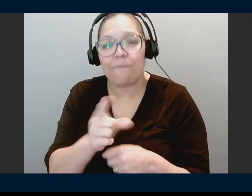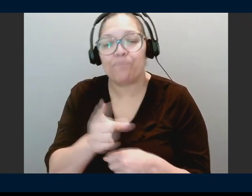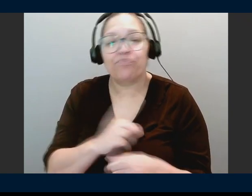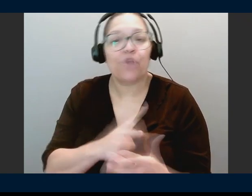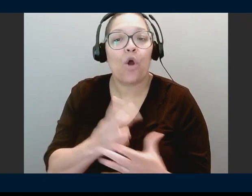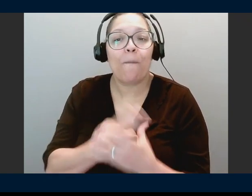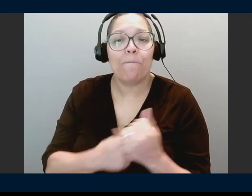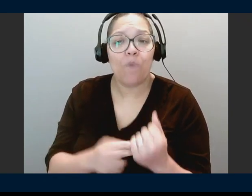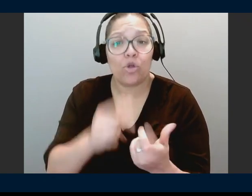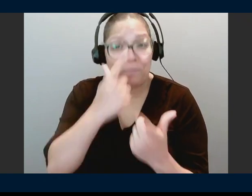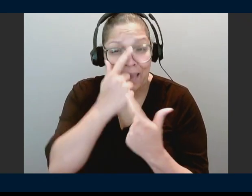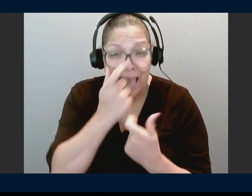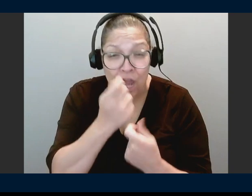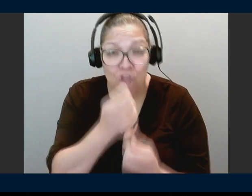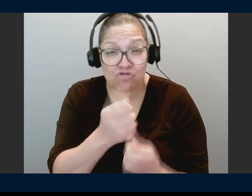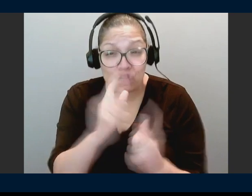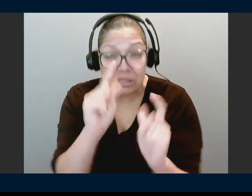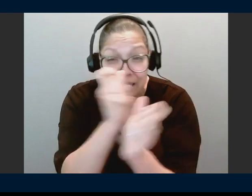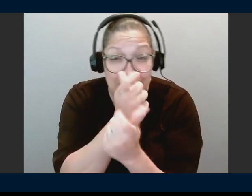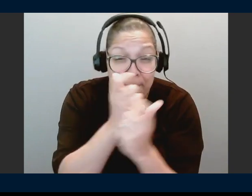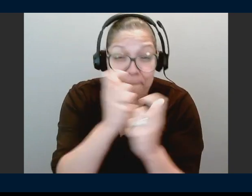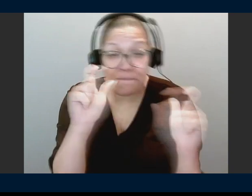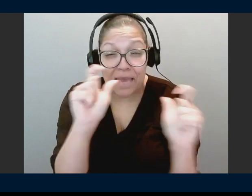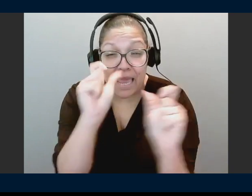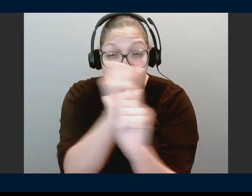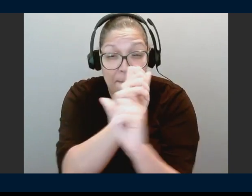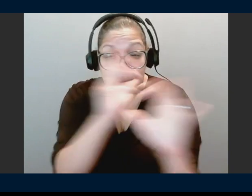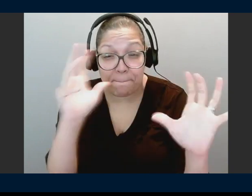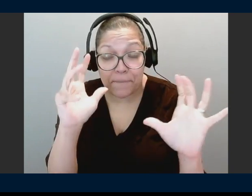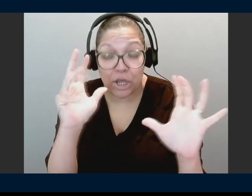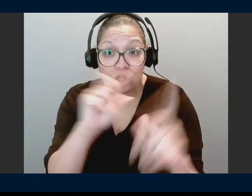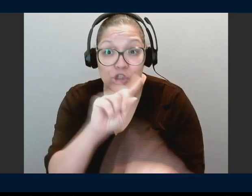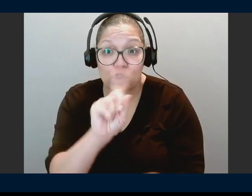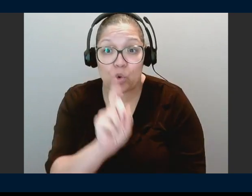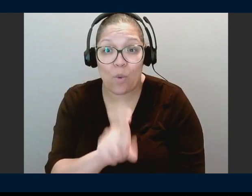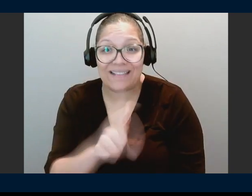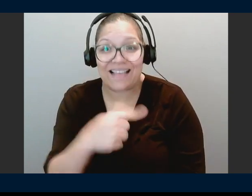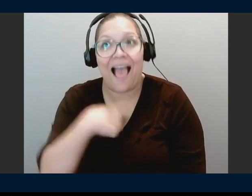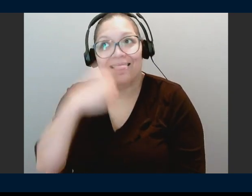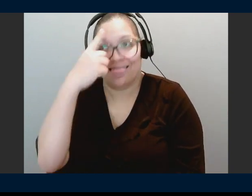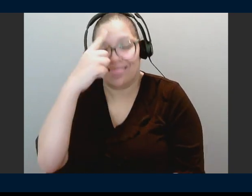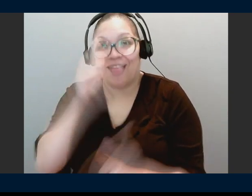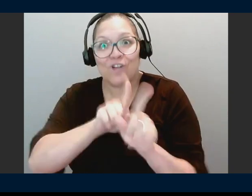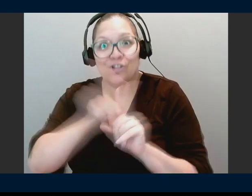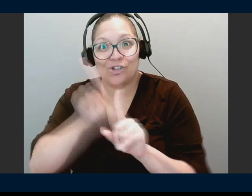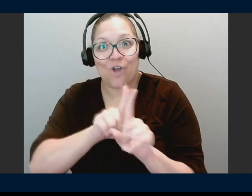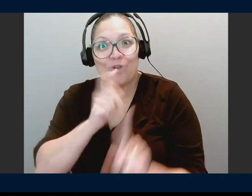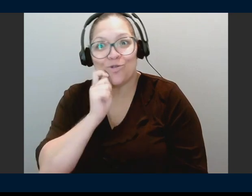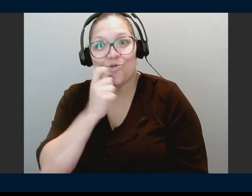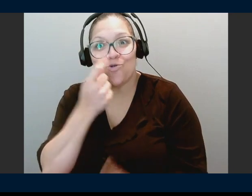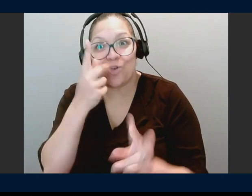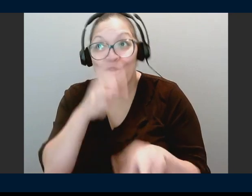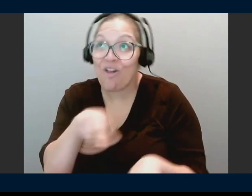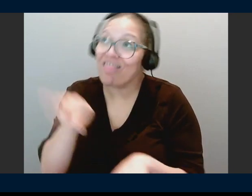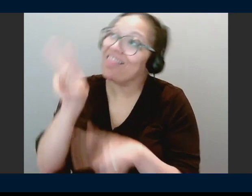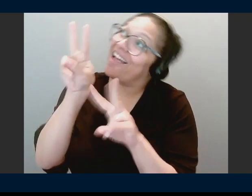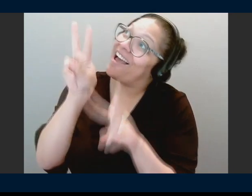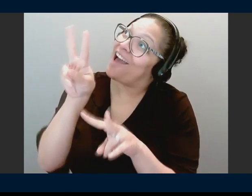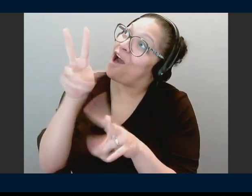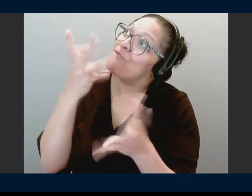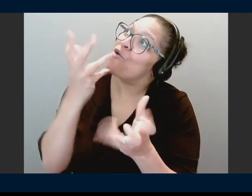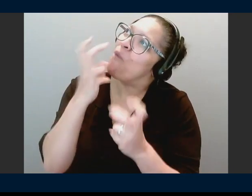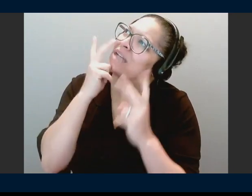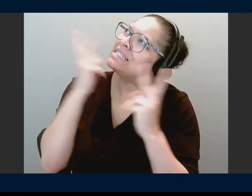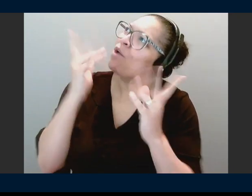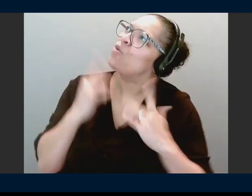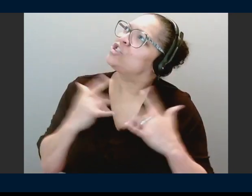very interested in the big picture questions. Of course, I think stars are really cool. You look up in the sky, you want to see what's going on.